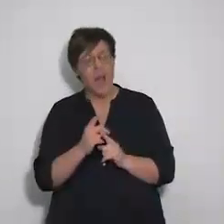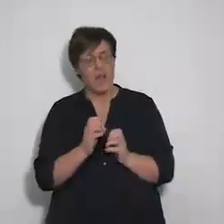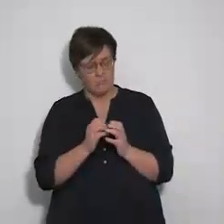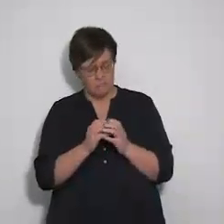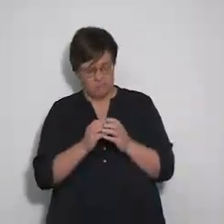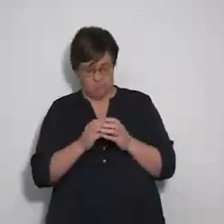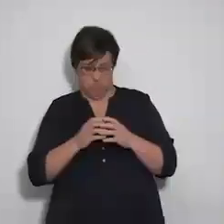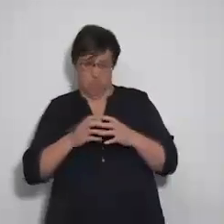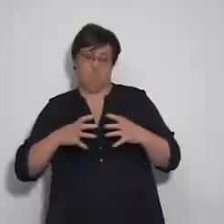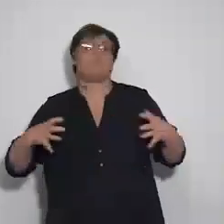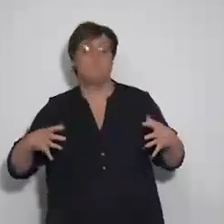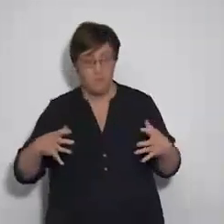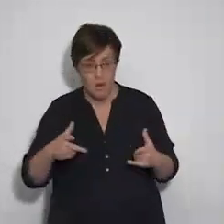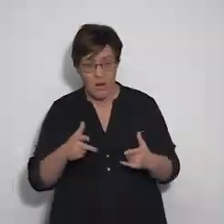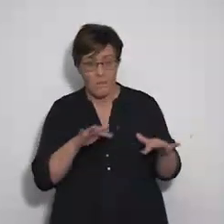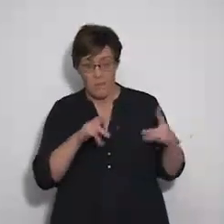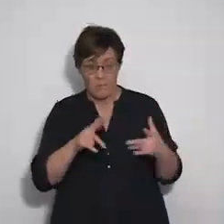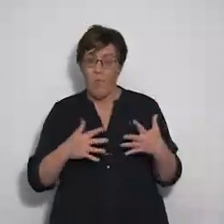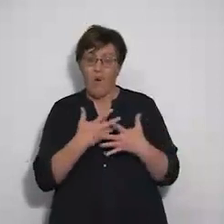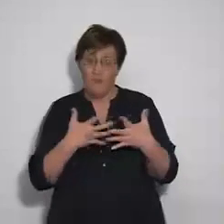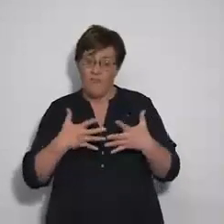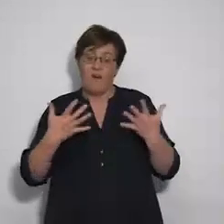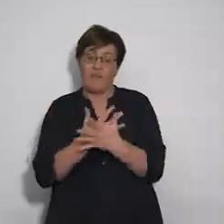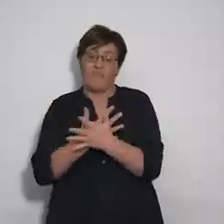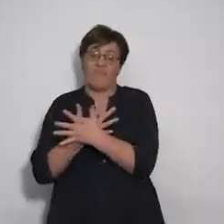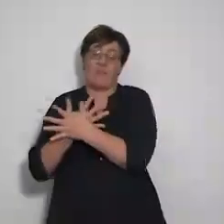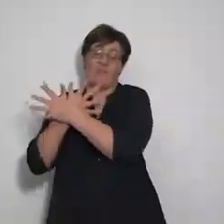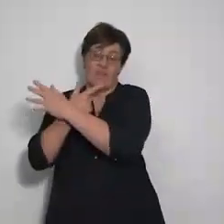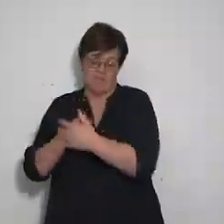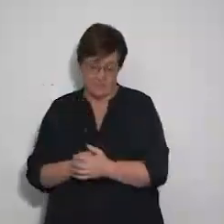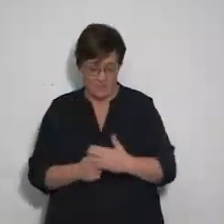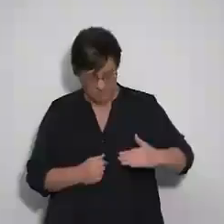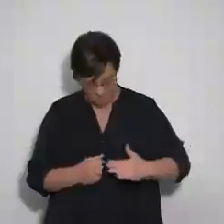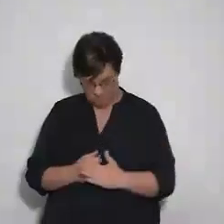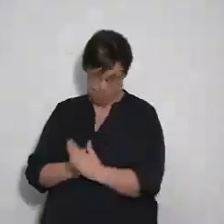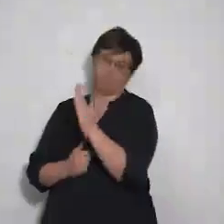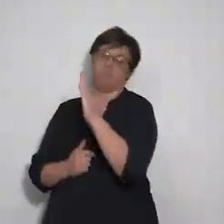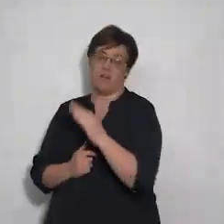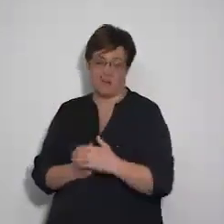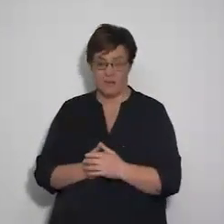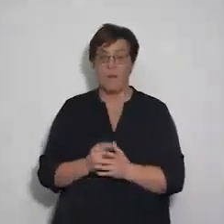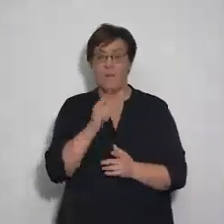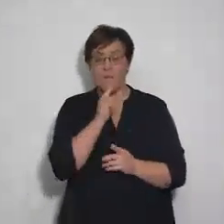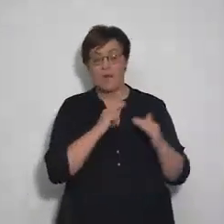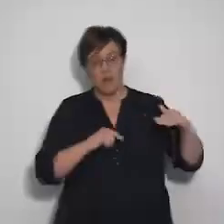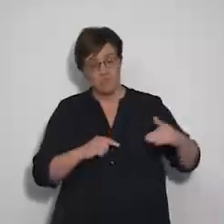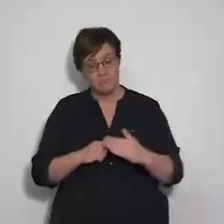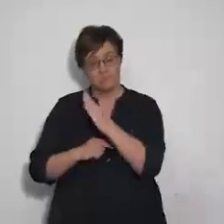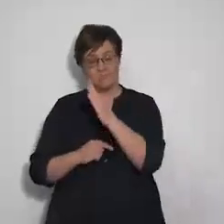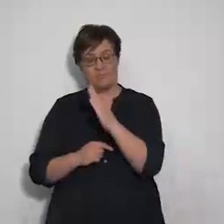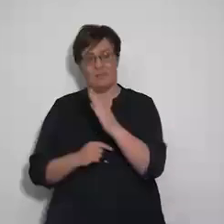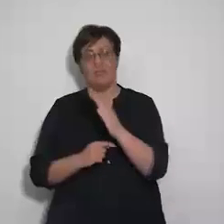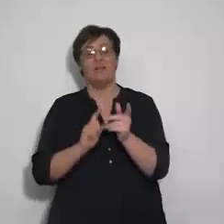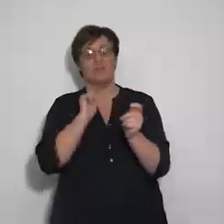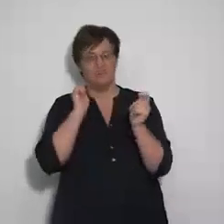of individuals increases and the population begins to grow quicker and quicker. And so that means that our